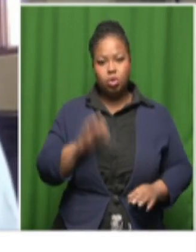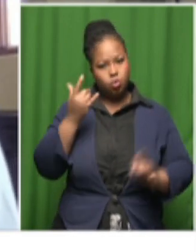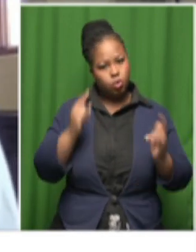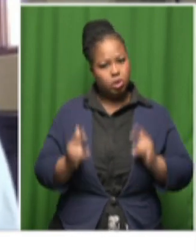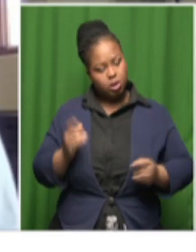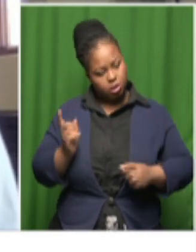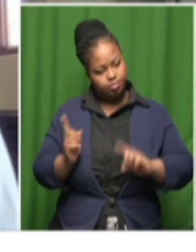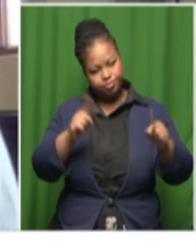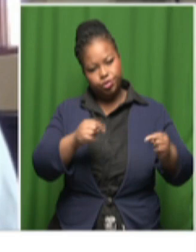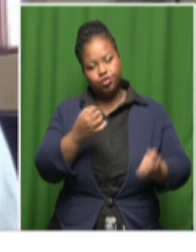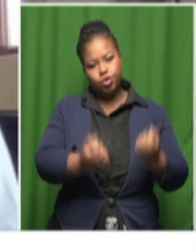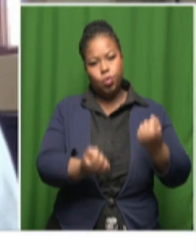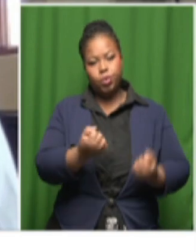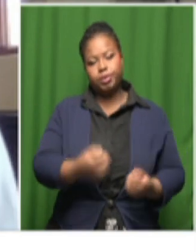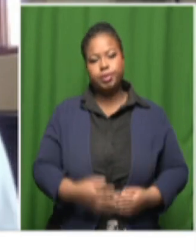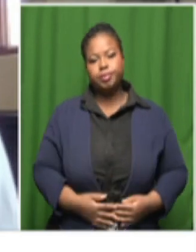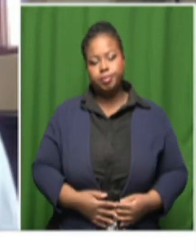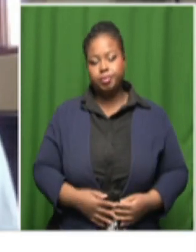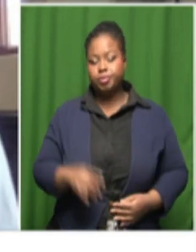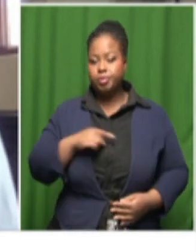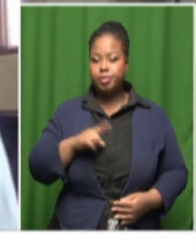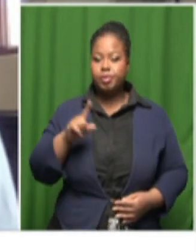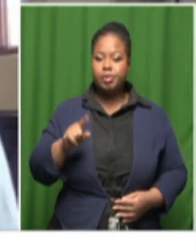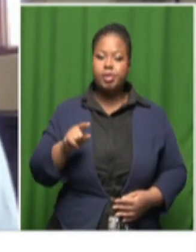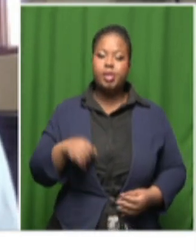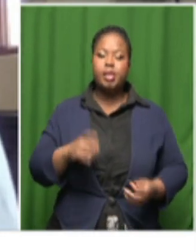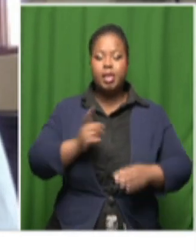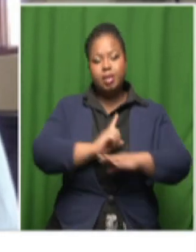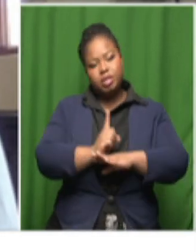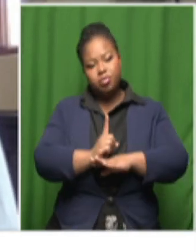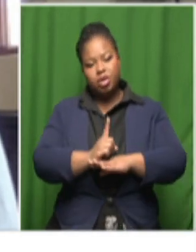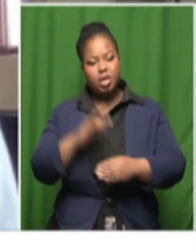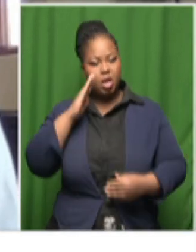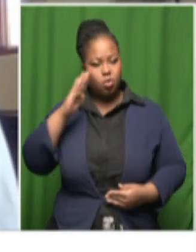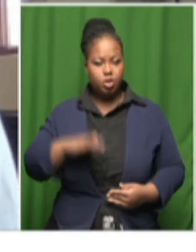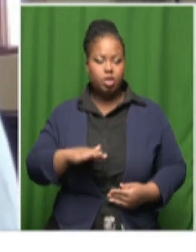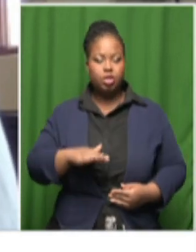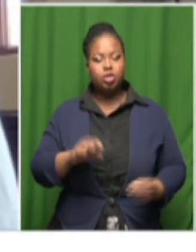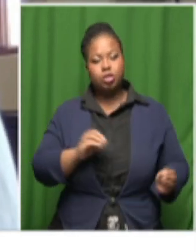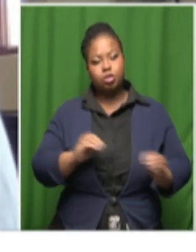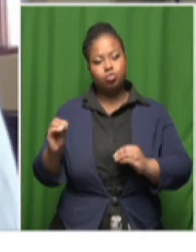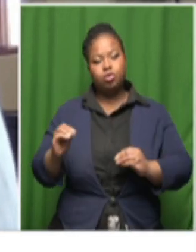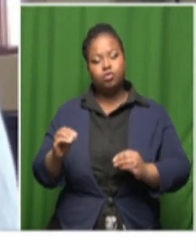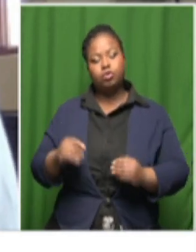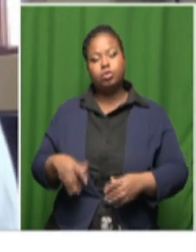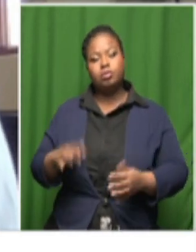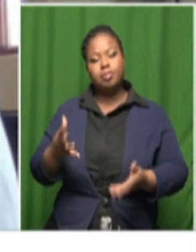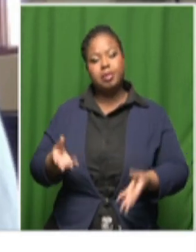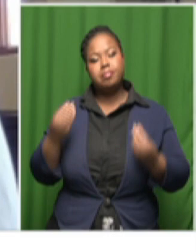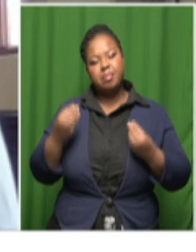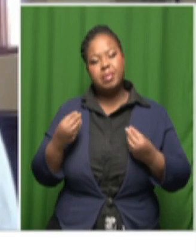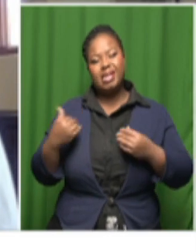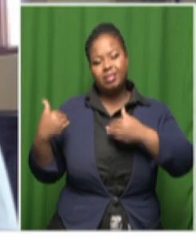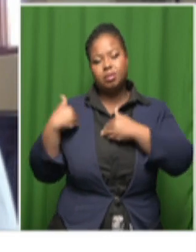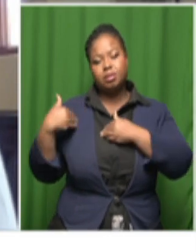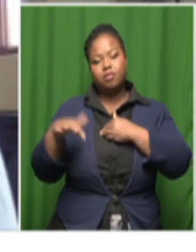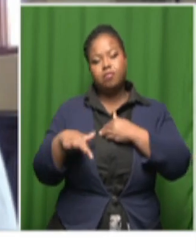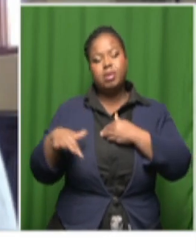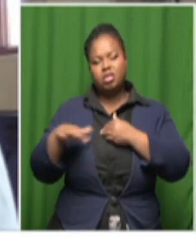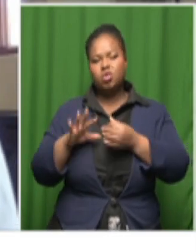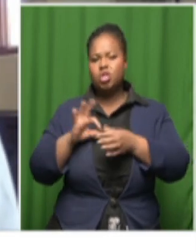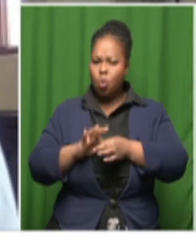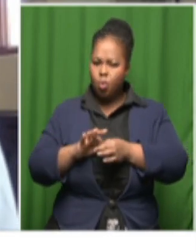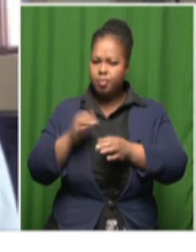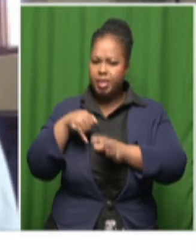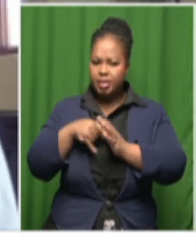this established the principle that temporary emergency accommodation had to also be dignified. It was also a home in the